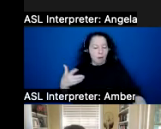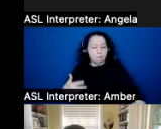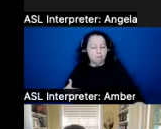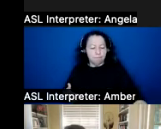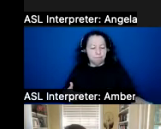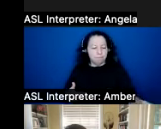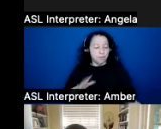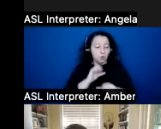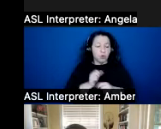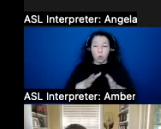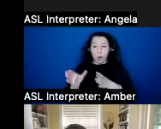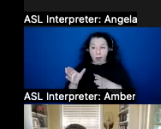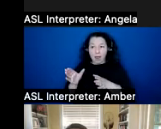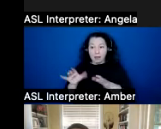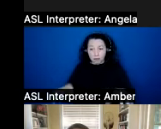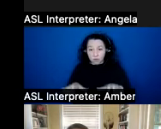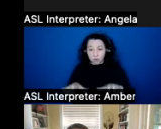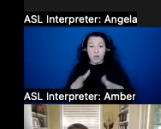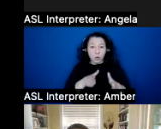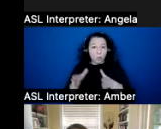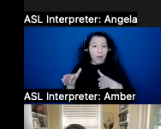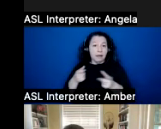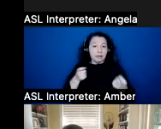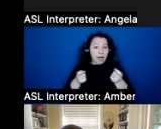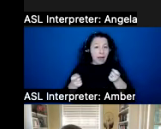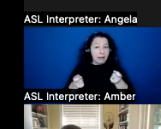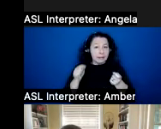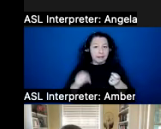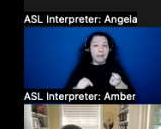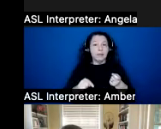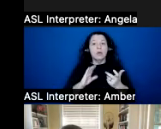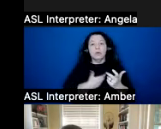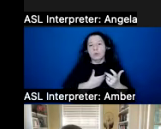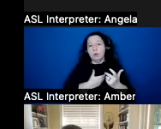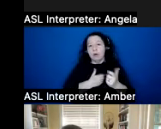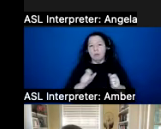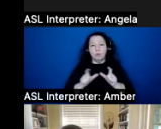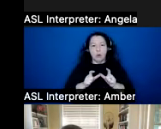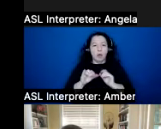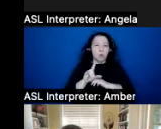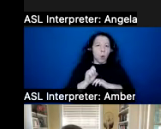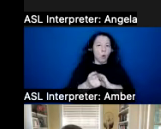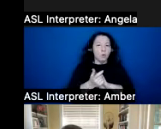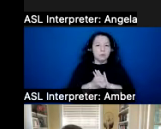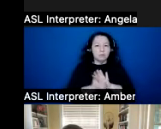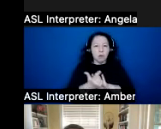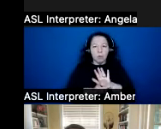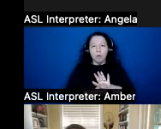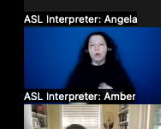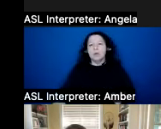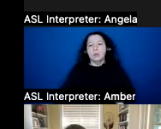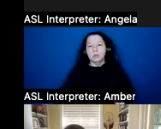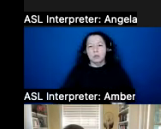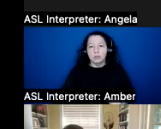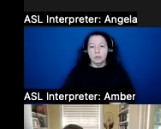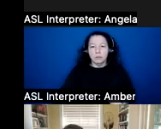ways of doing and ways of handling into our tribal codes and laws. And so when I read those, I get really